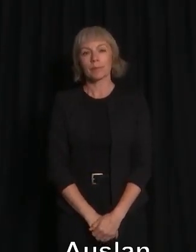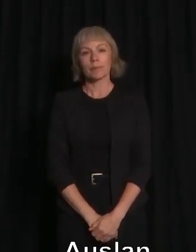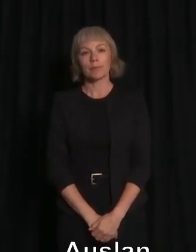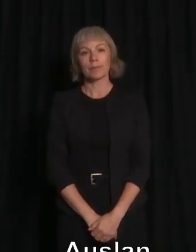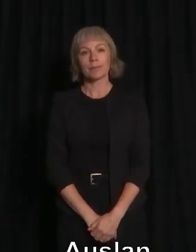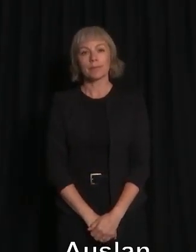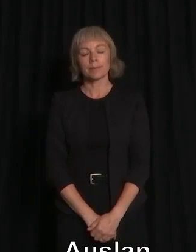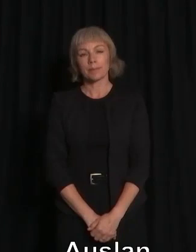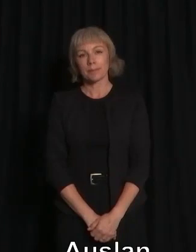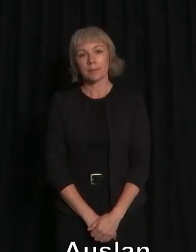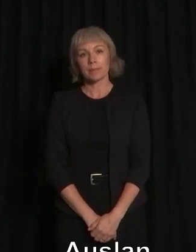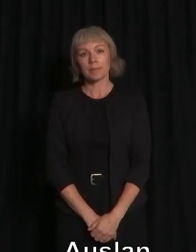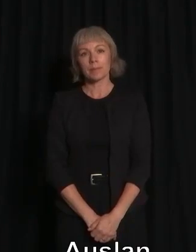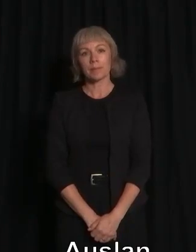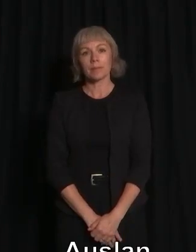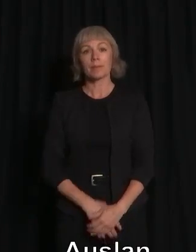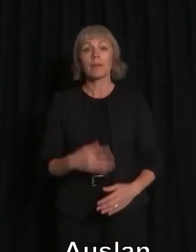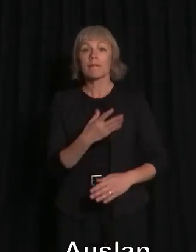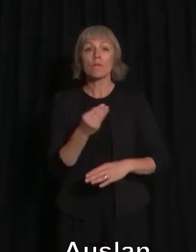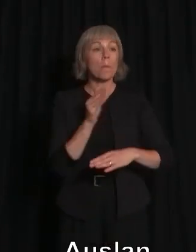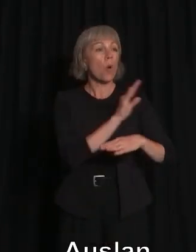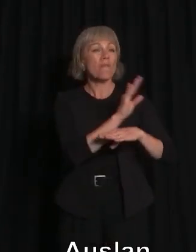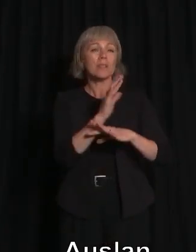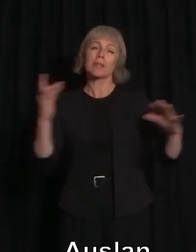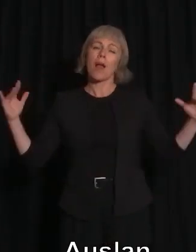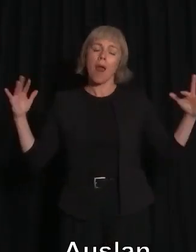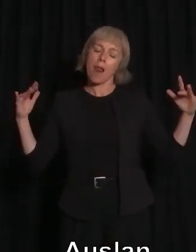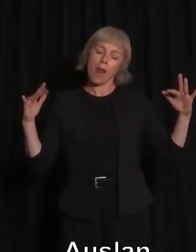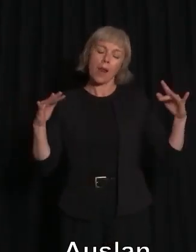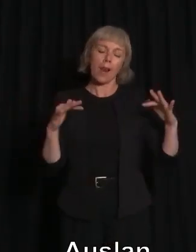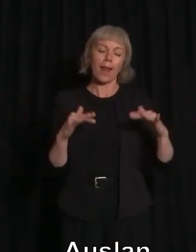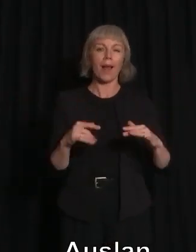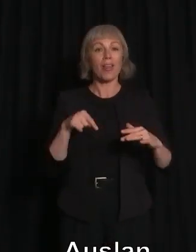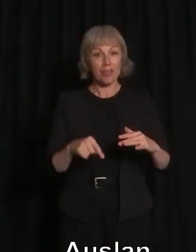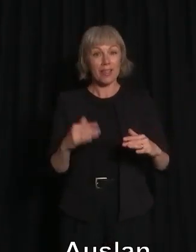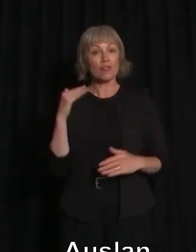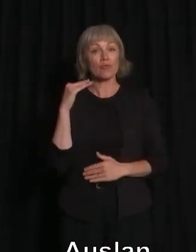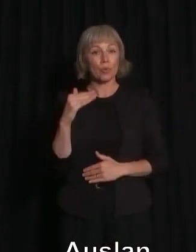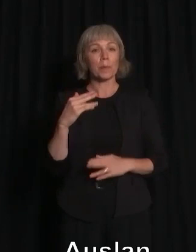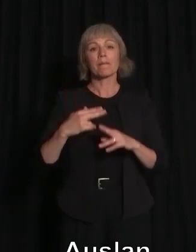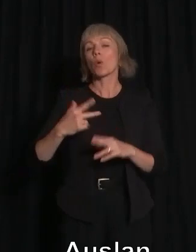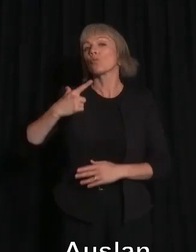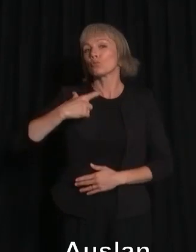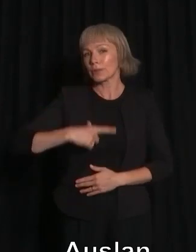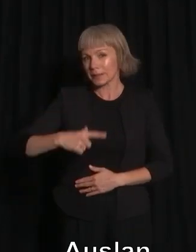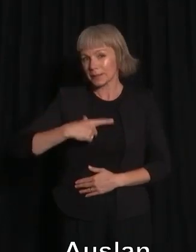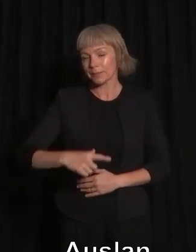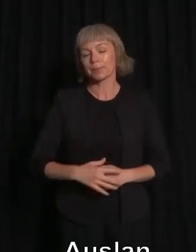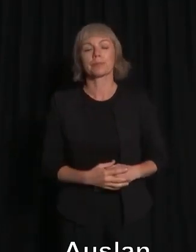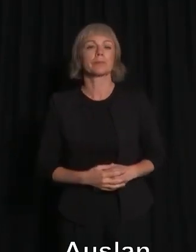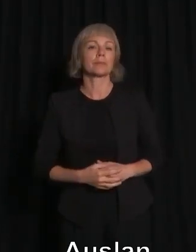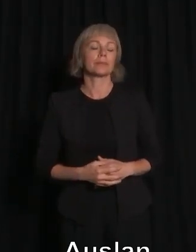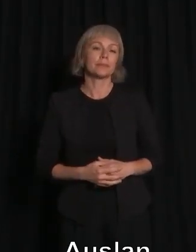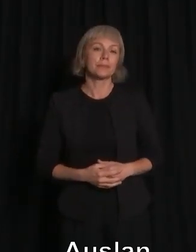Dear friends, we converge, all of us, today in this hall for a reason. We